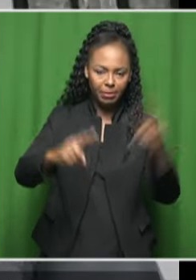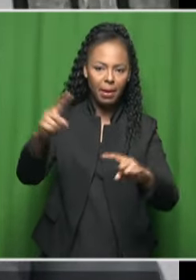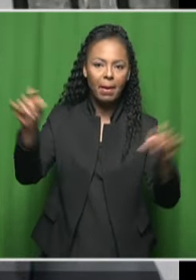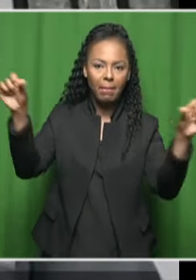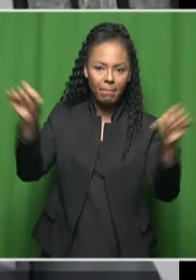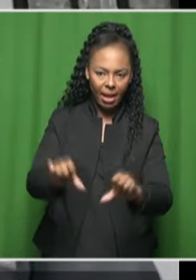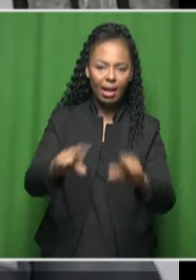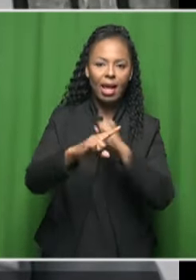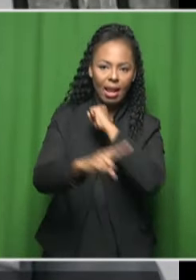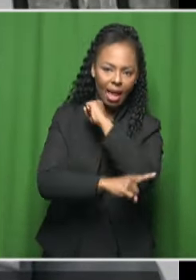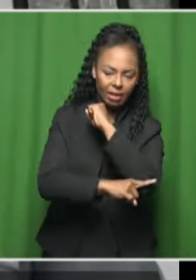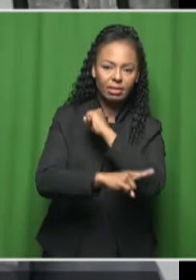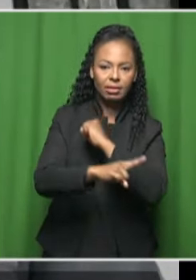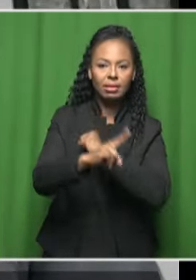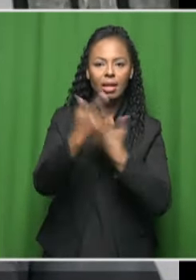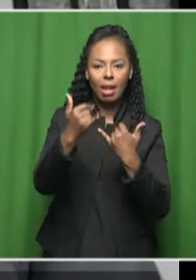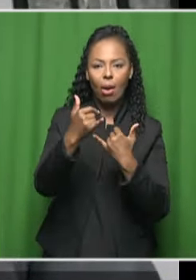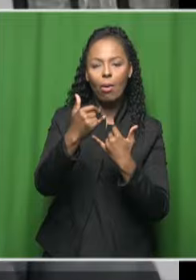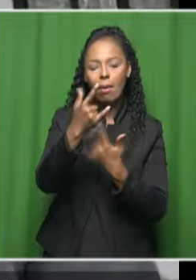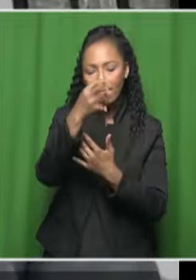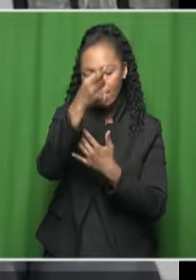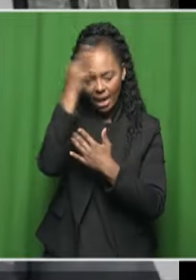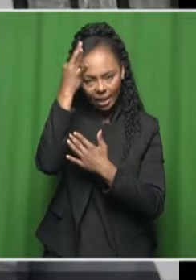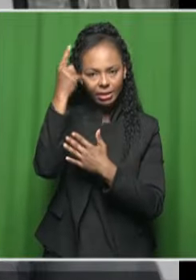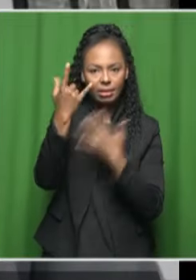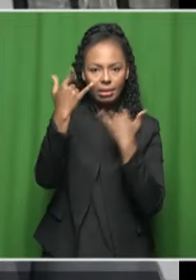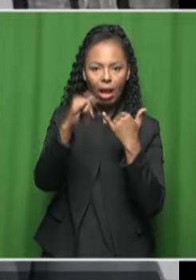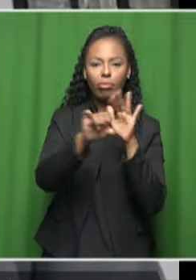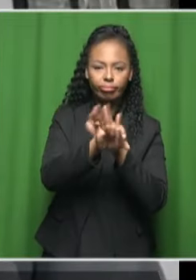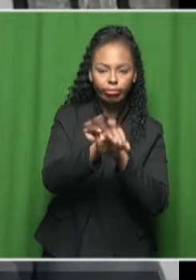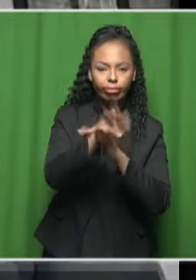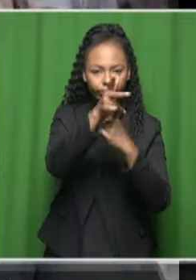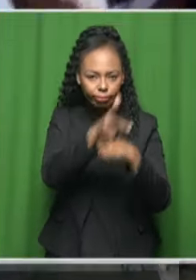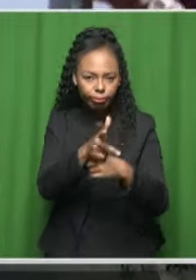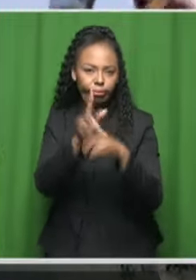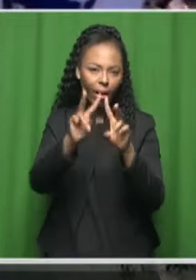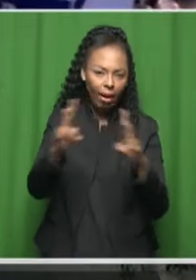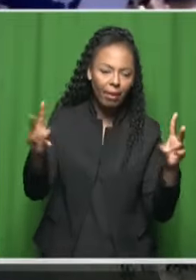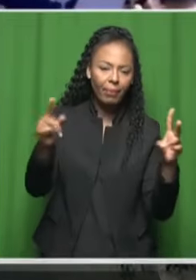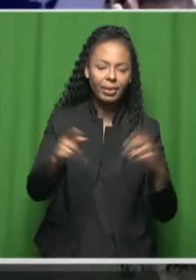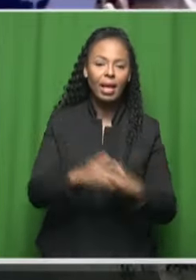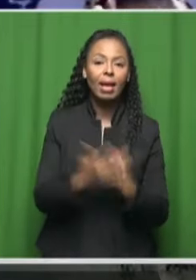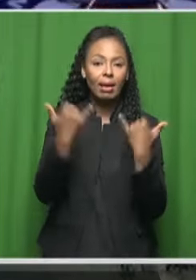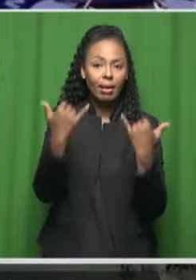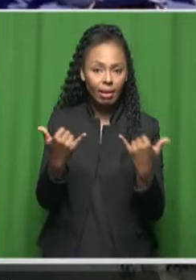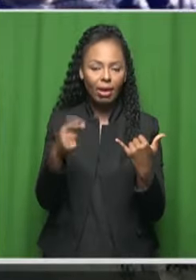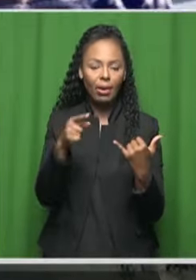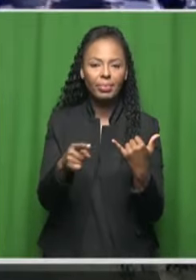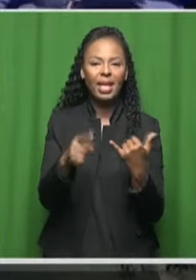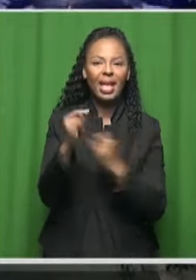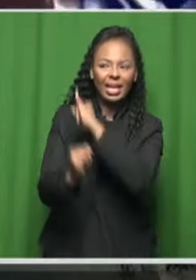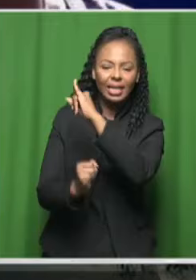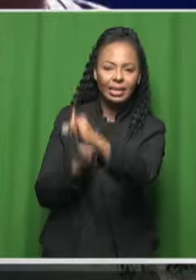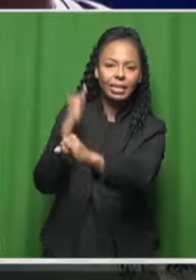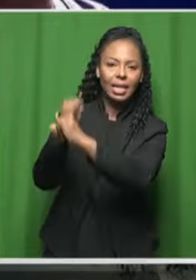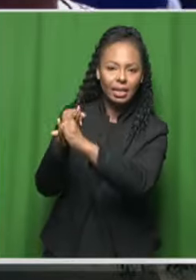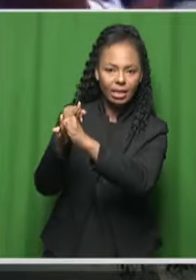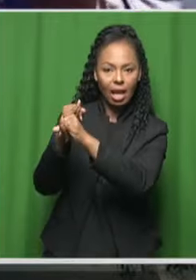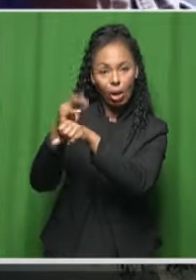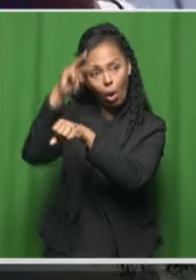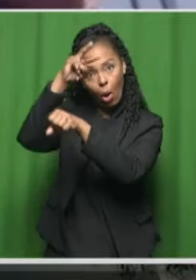their last minute of vote casting. So this is how, for now, I can say. As for the international